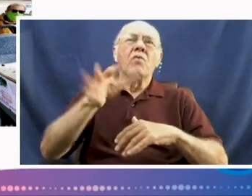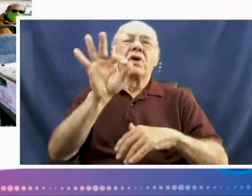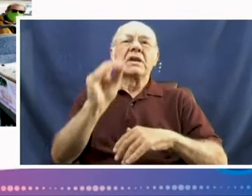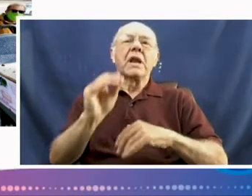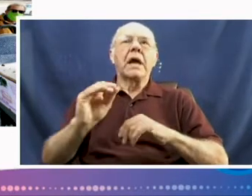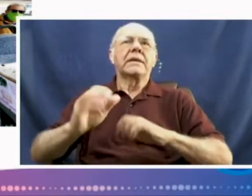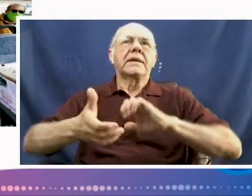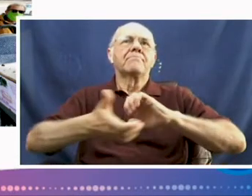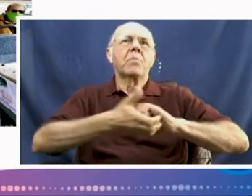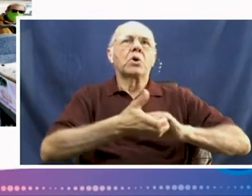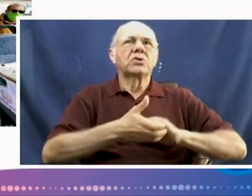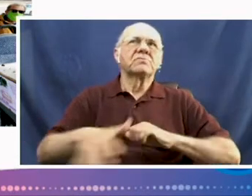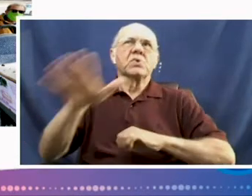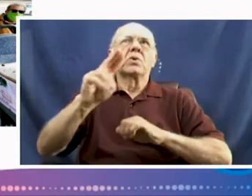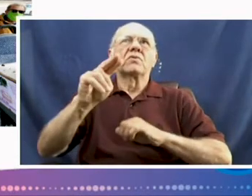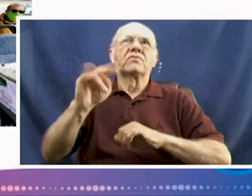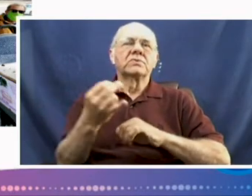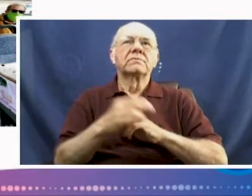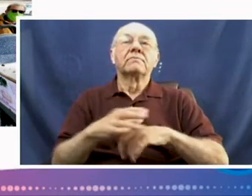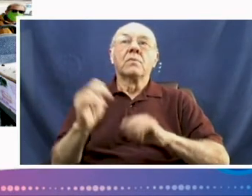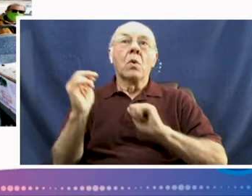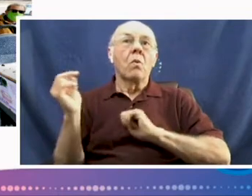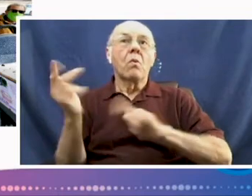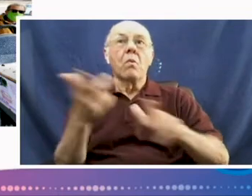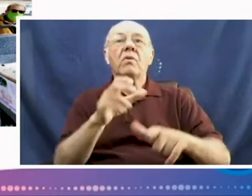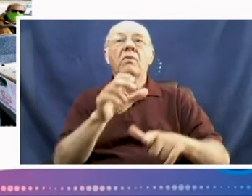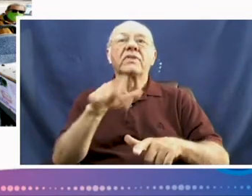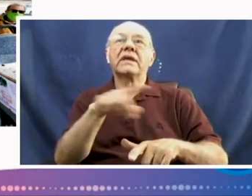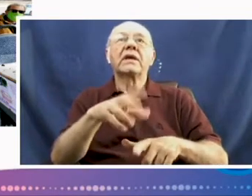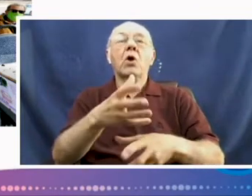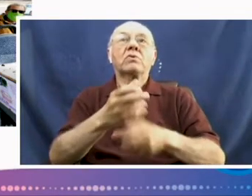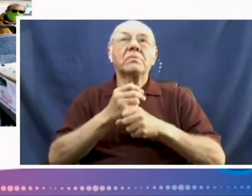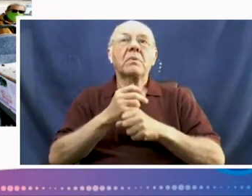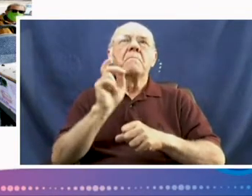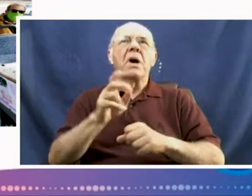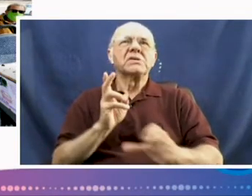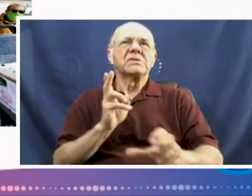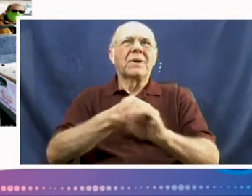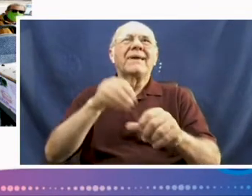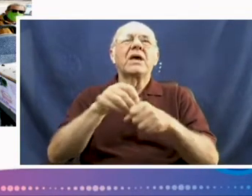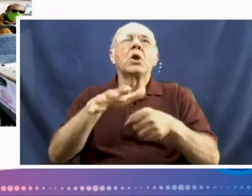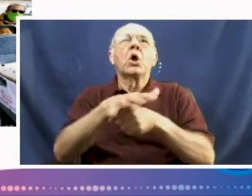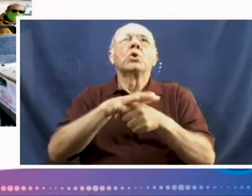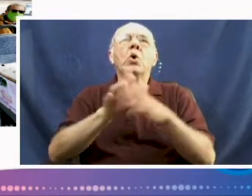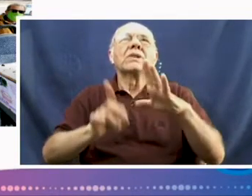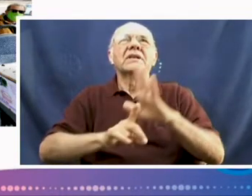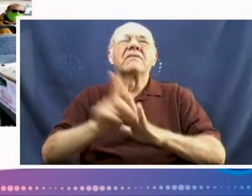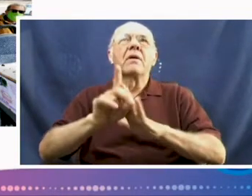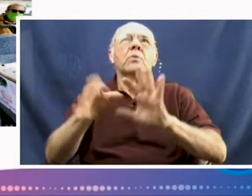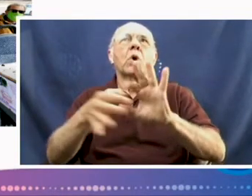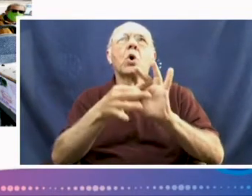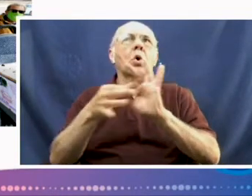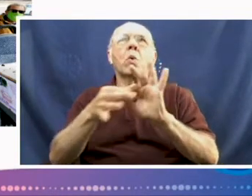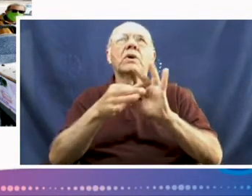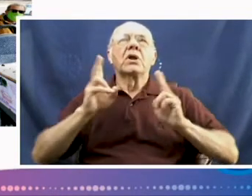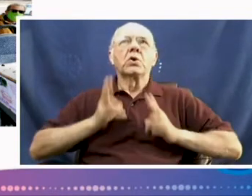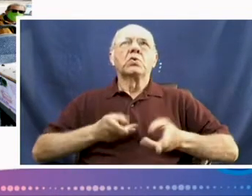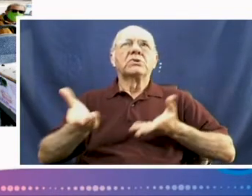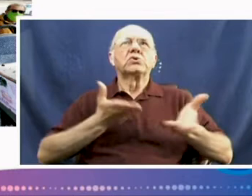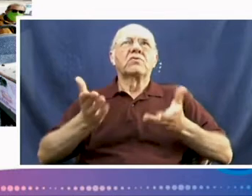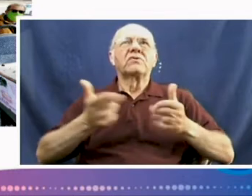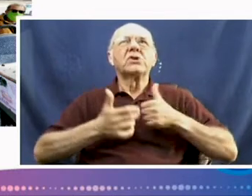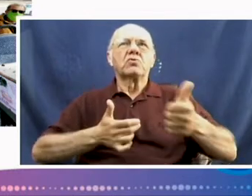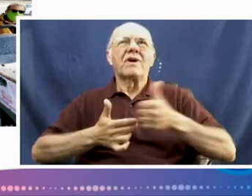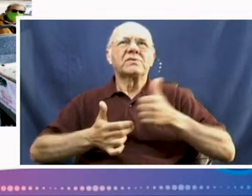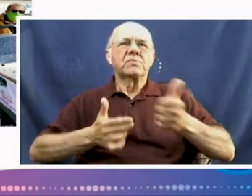state. All of our subrecipients must participate in a locally developed coordinated human service transportation plan in order